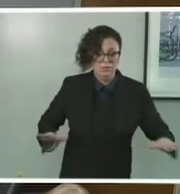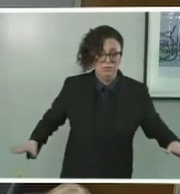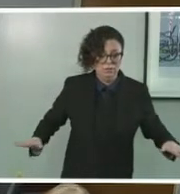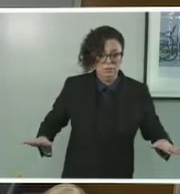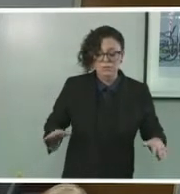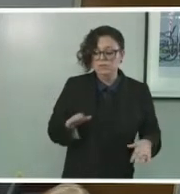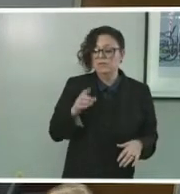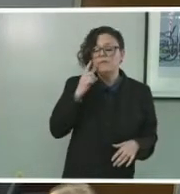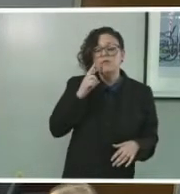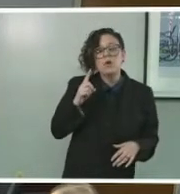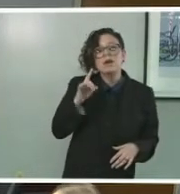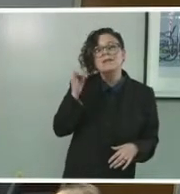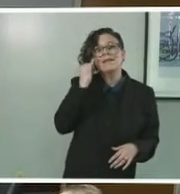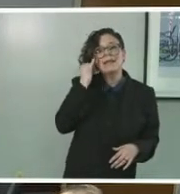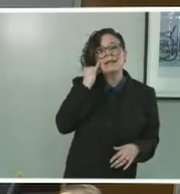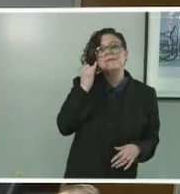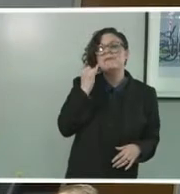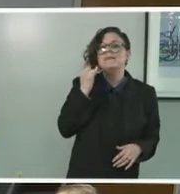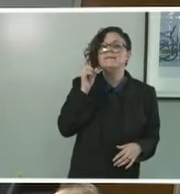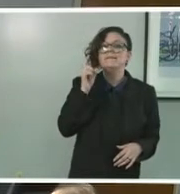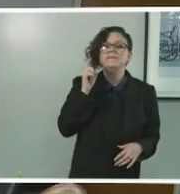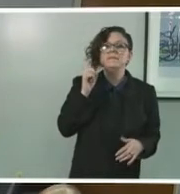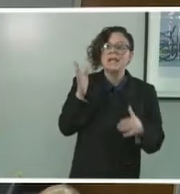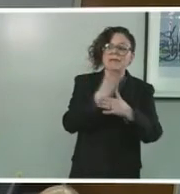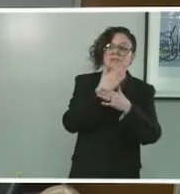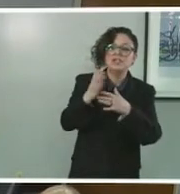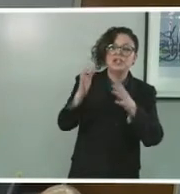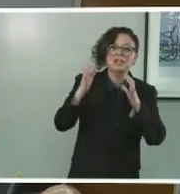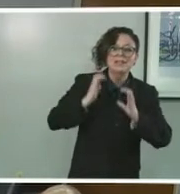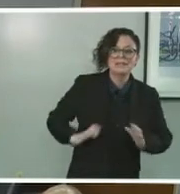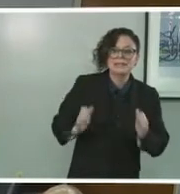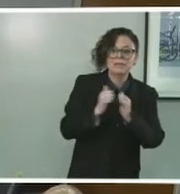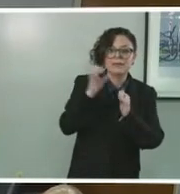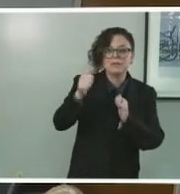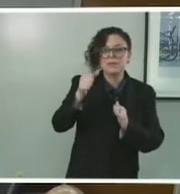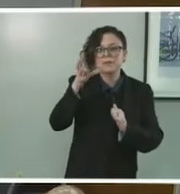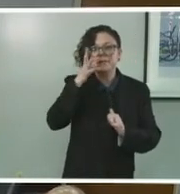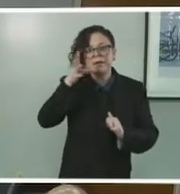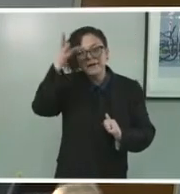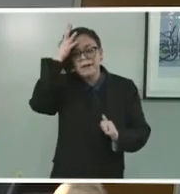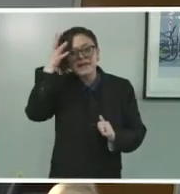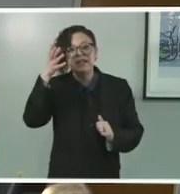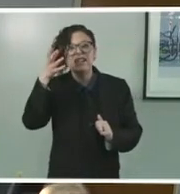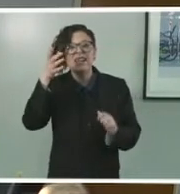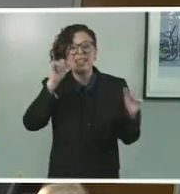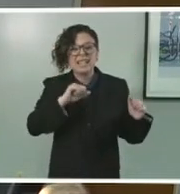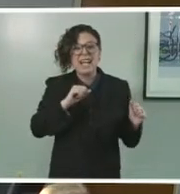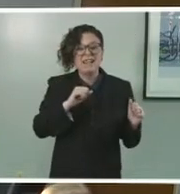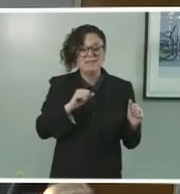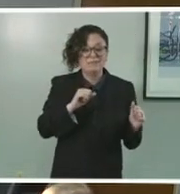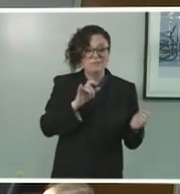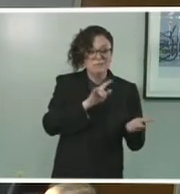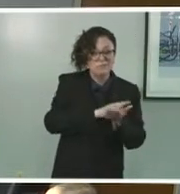to, say, travel to the airport or travel to another house to pick up a child as part of a